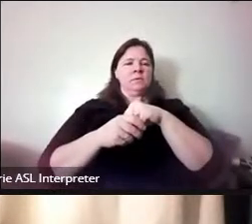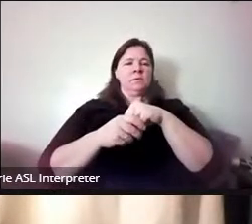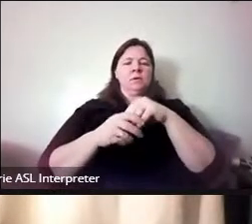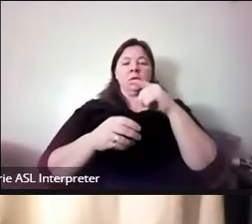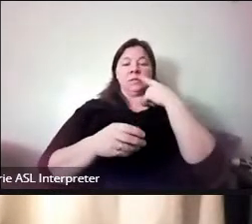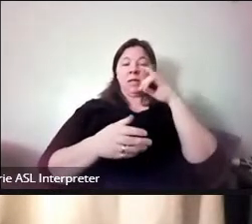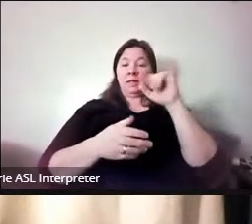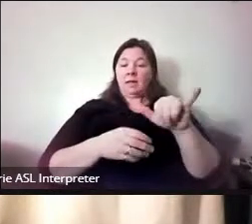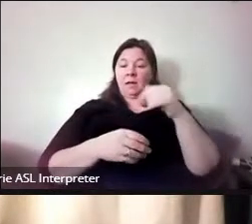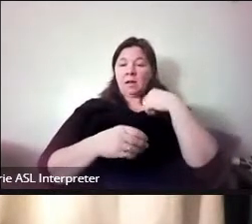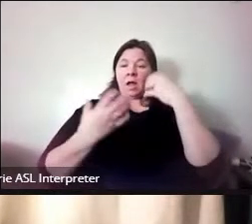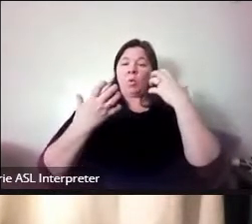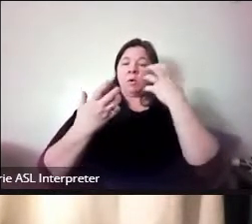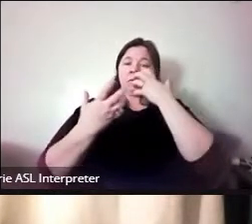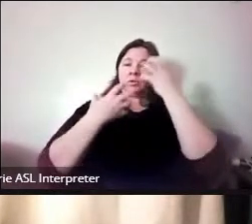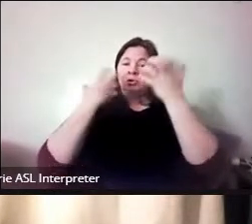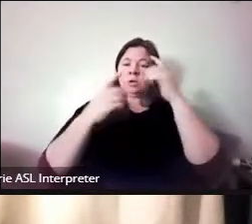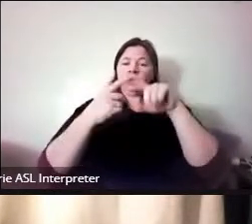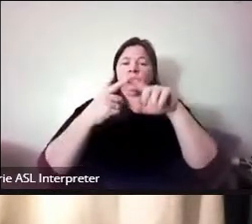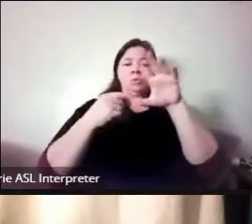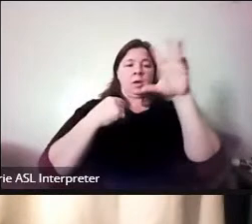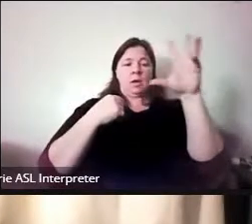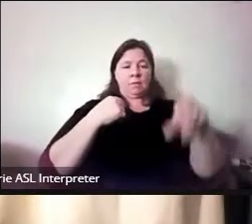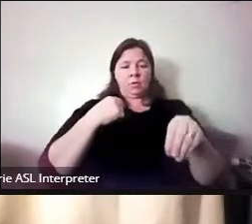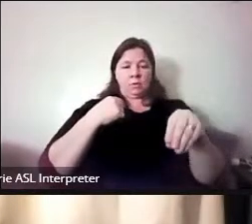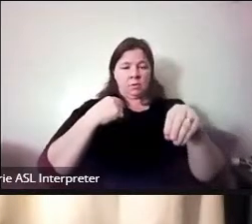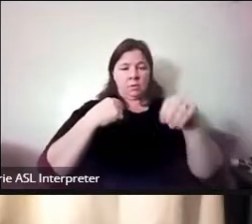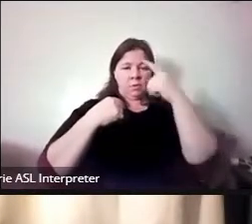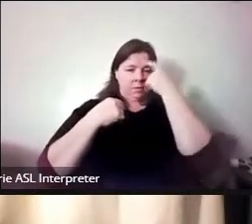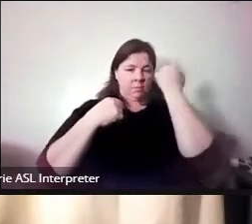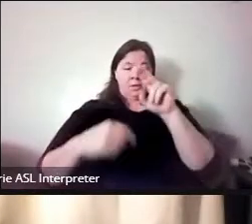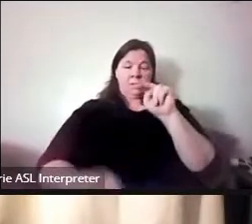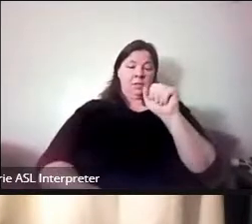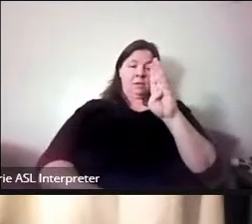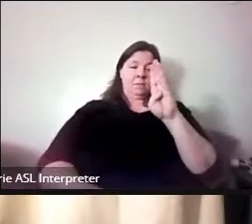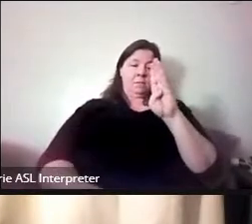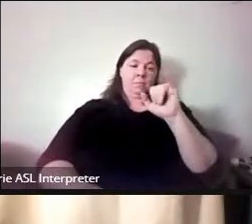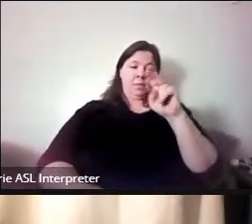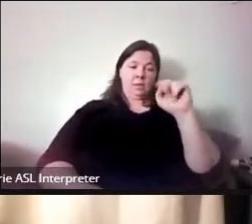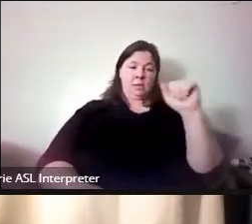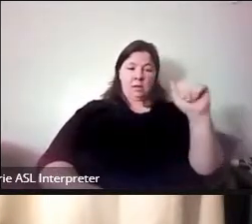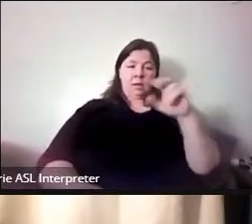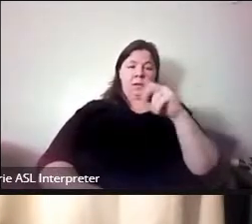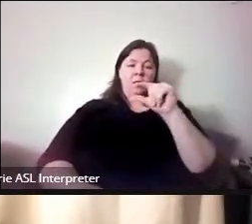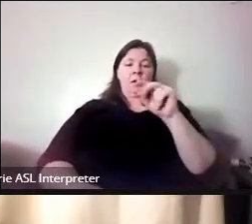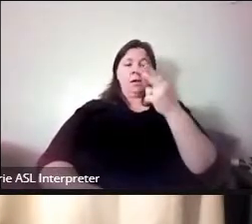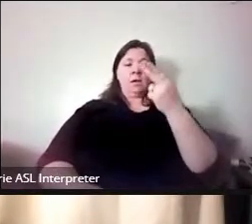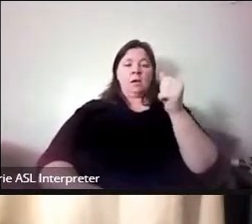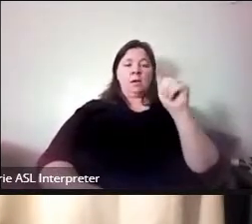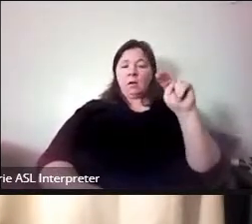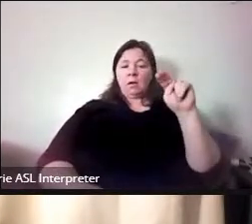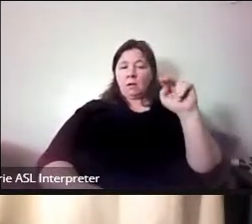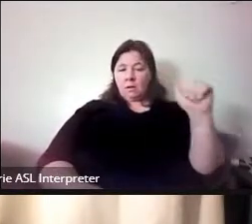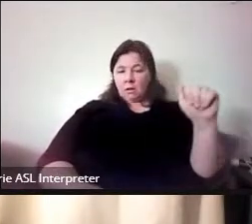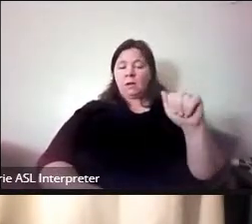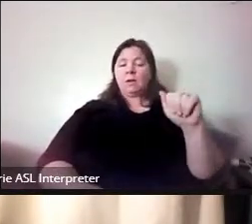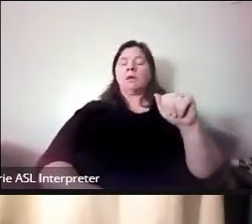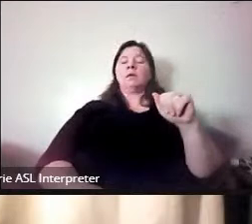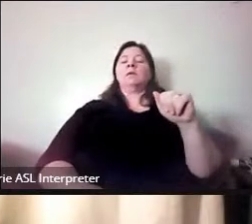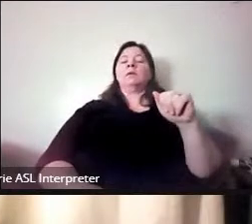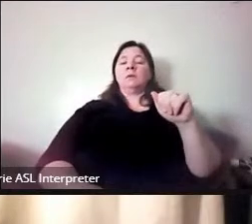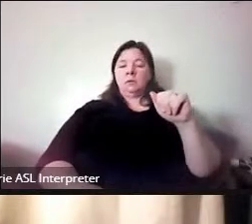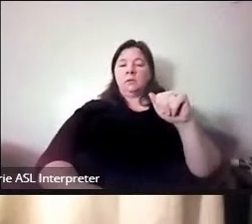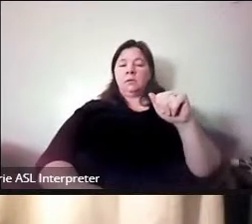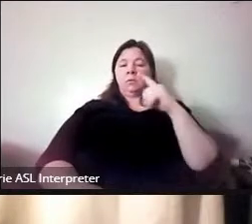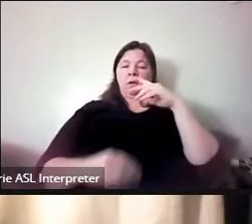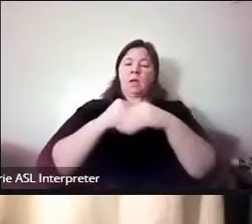that, I do want to shout out the rest of Africa, because Namibia, Ghana, in fact, we just